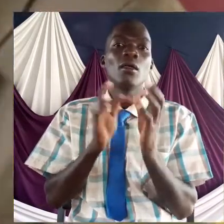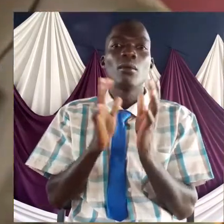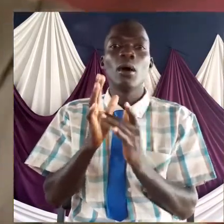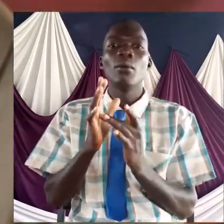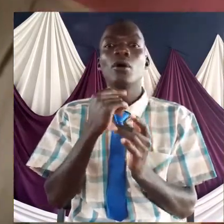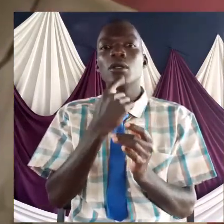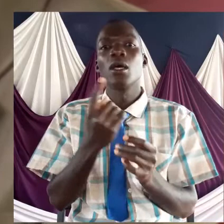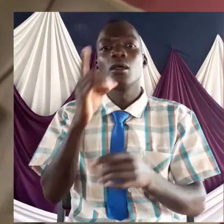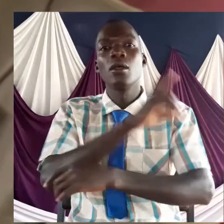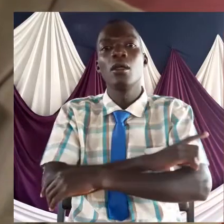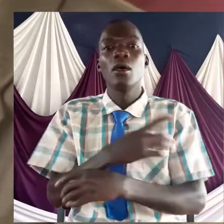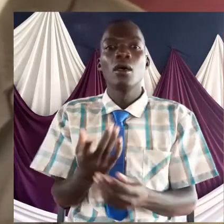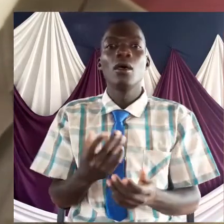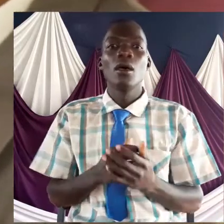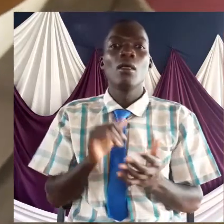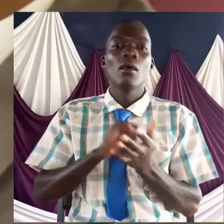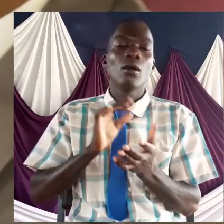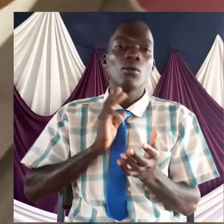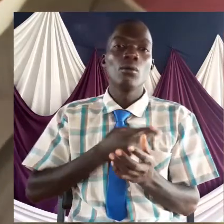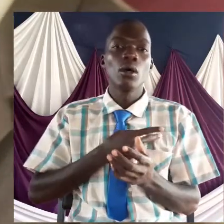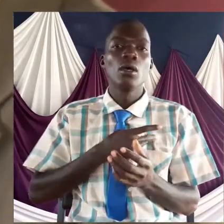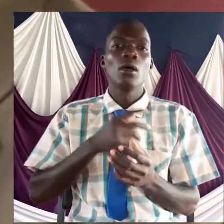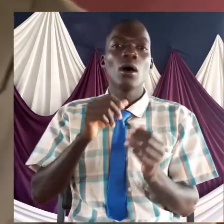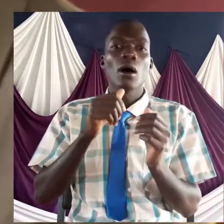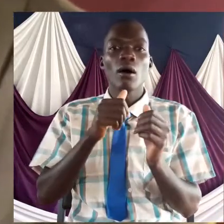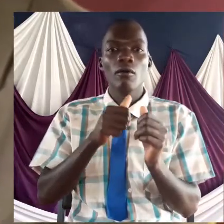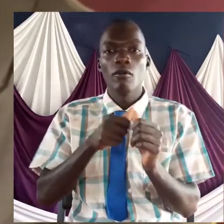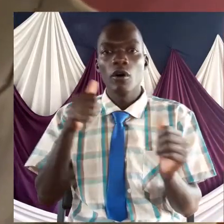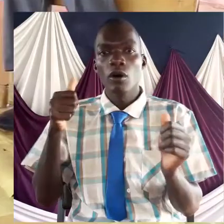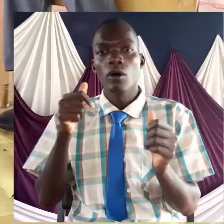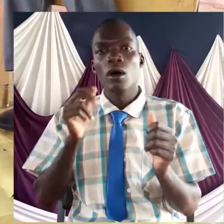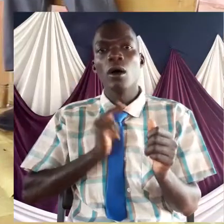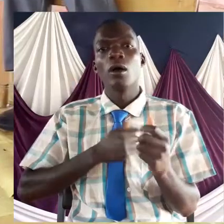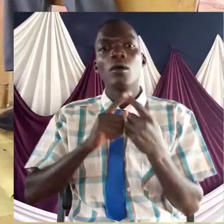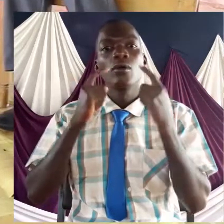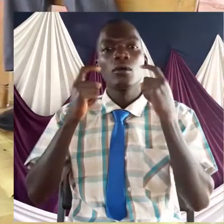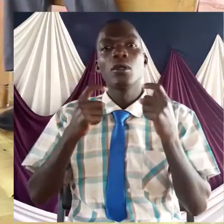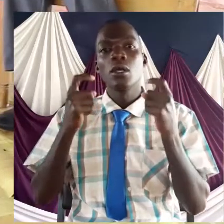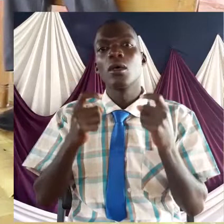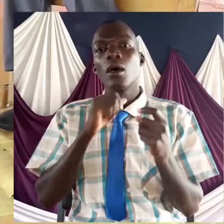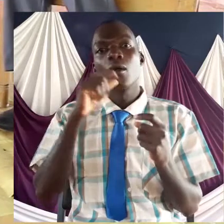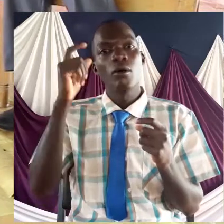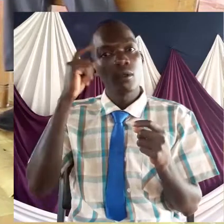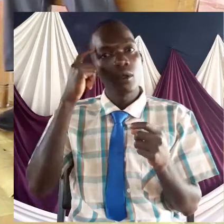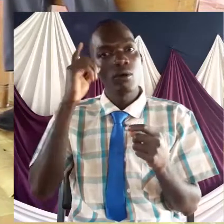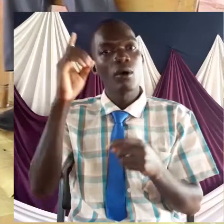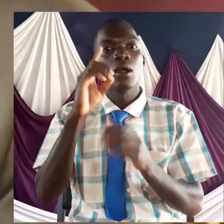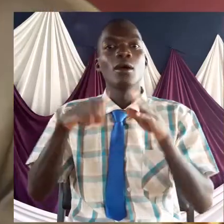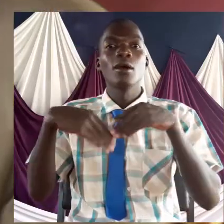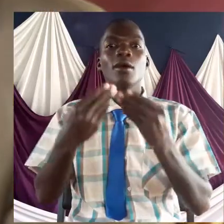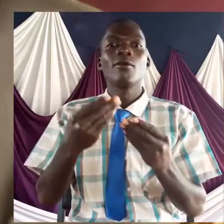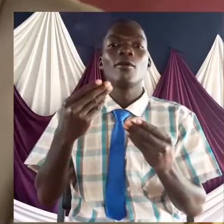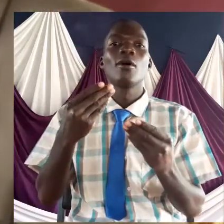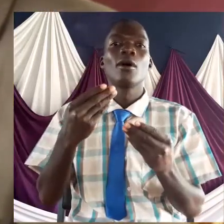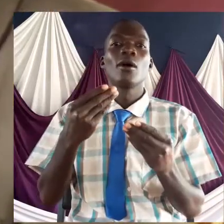of days. Wouldn't that be a point for us to say that I don't think one would give a lot of attention